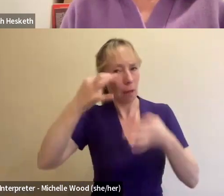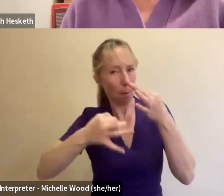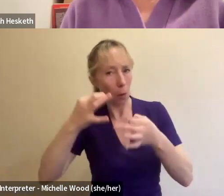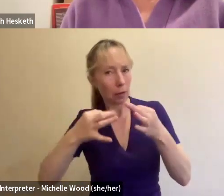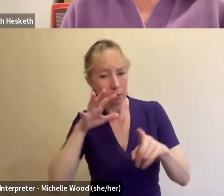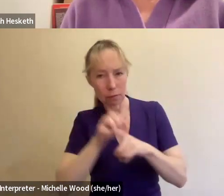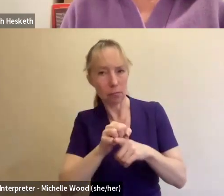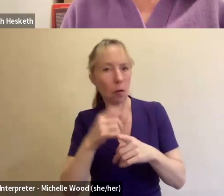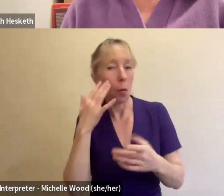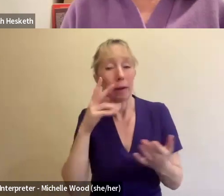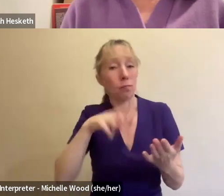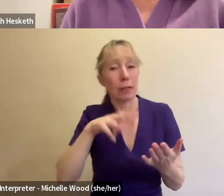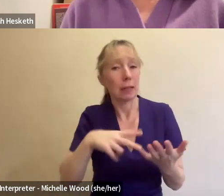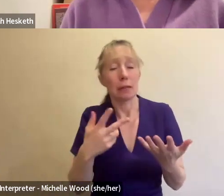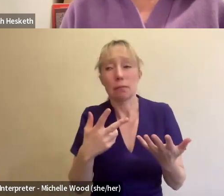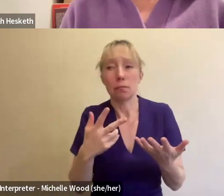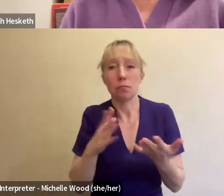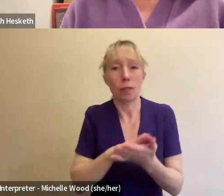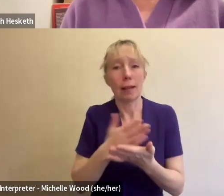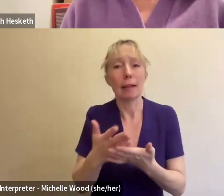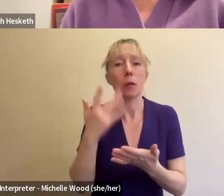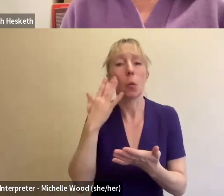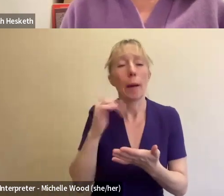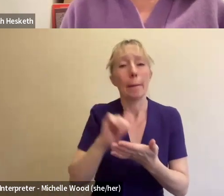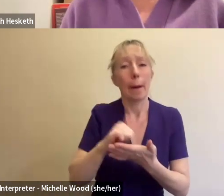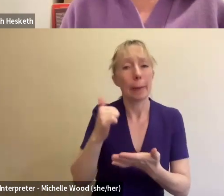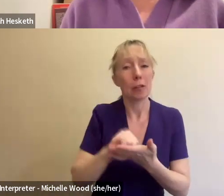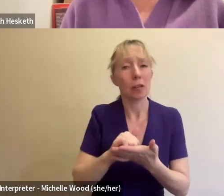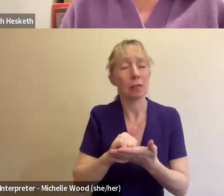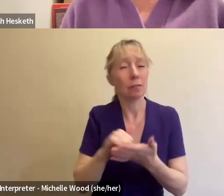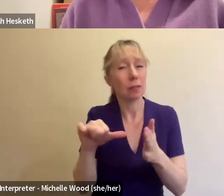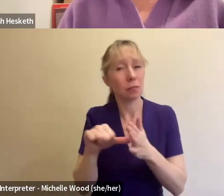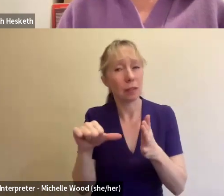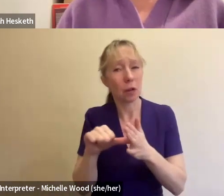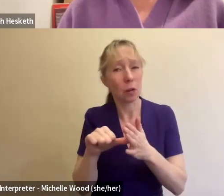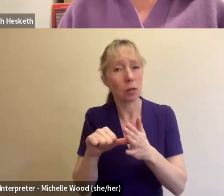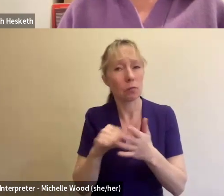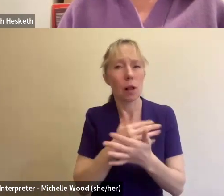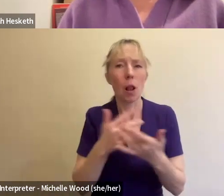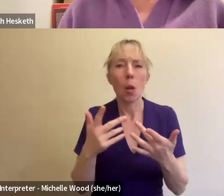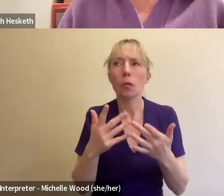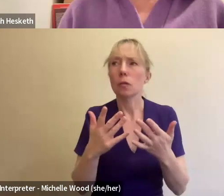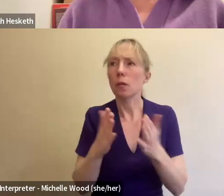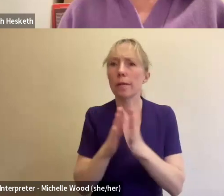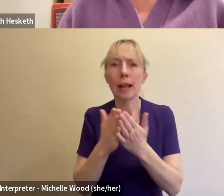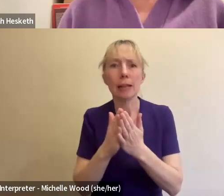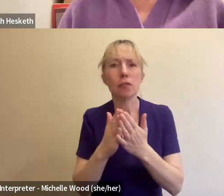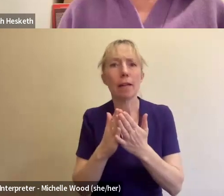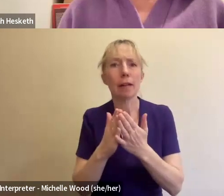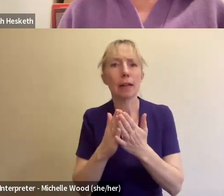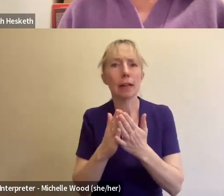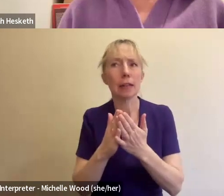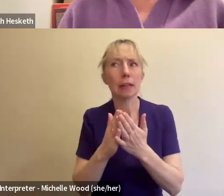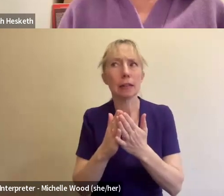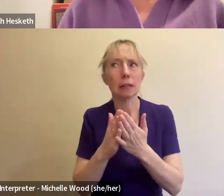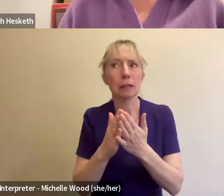Uh, when it comes to publishing it, it's tricky because a lot of literary establishments, I think here or in many